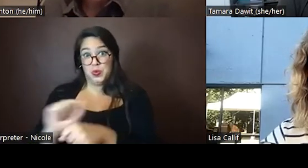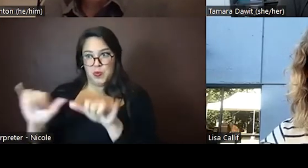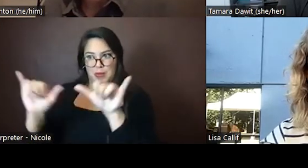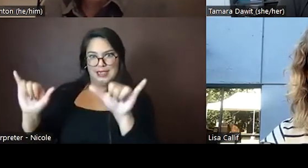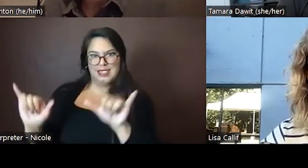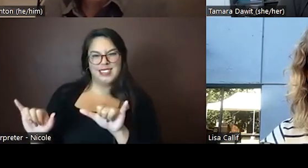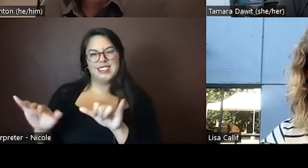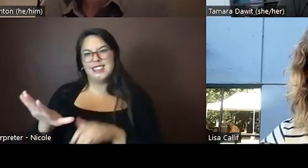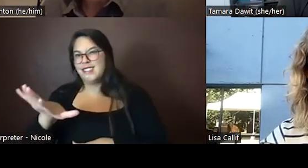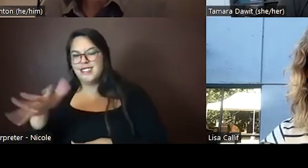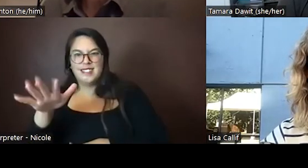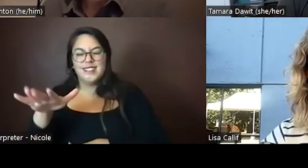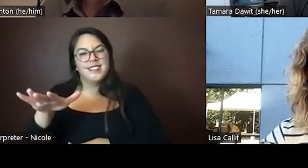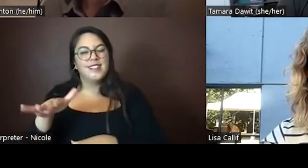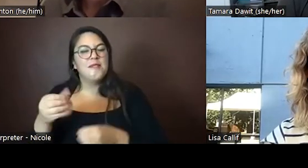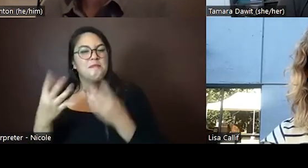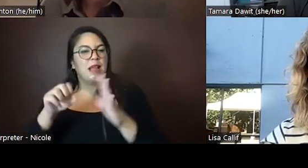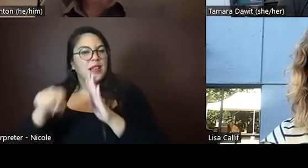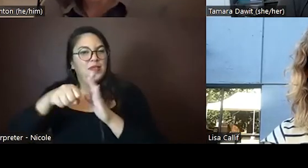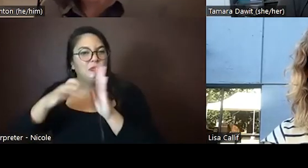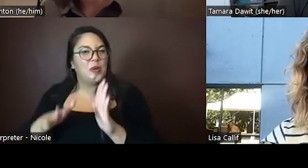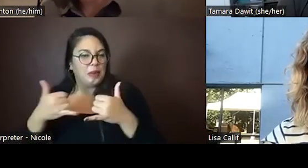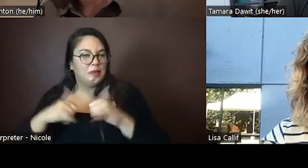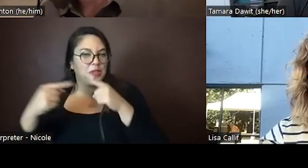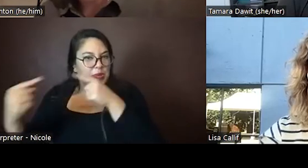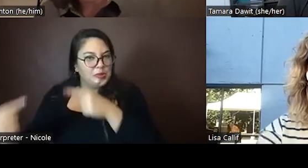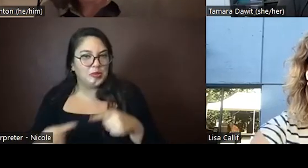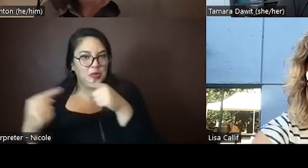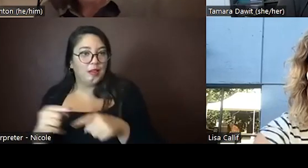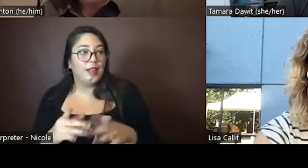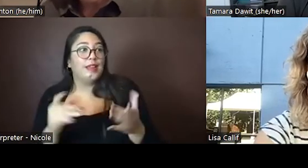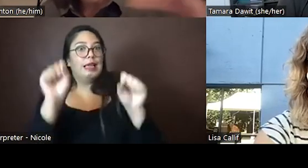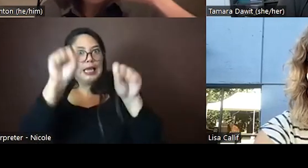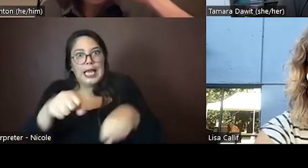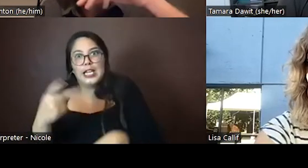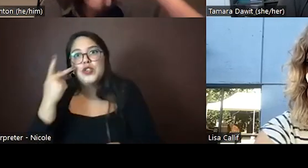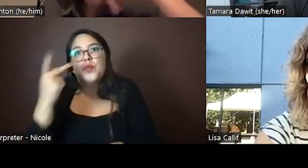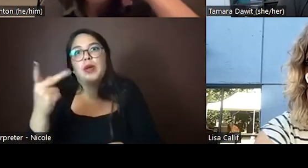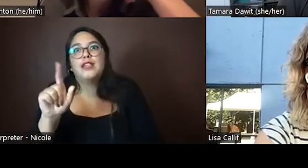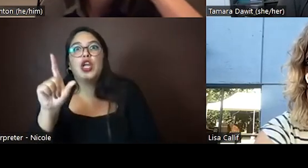broadly. You know, the $20 million sale of the Magic Johnson.